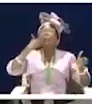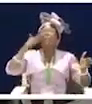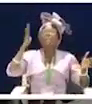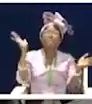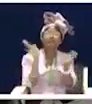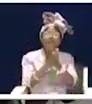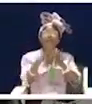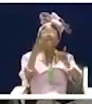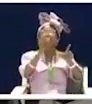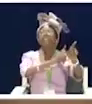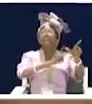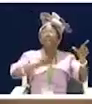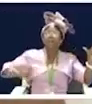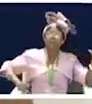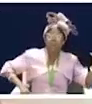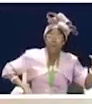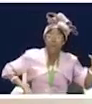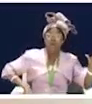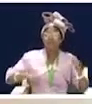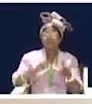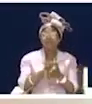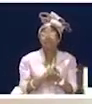Praise the Lord.